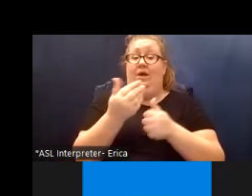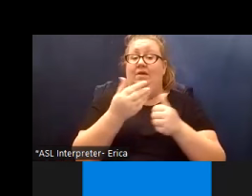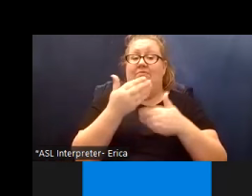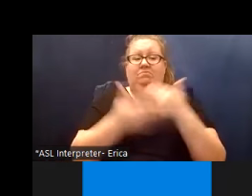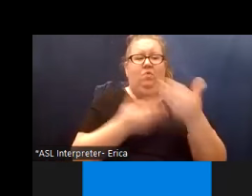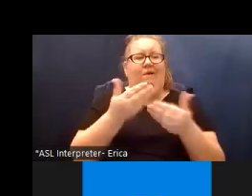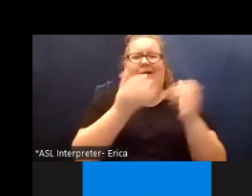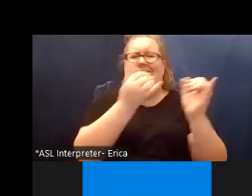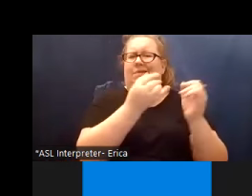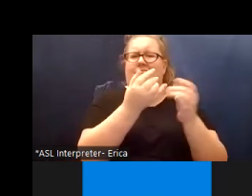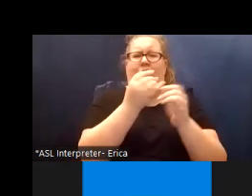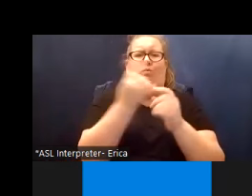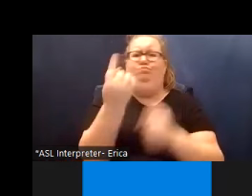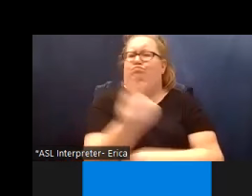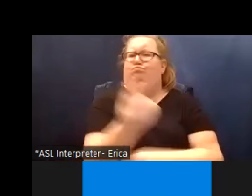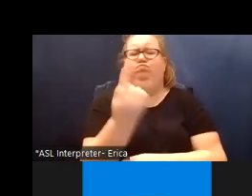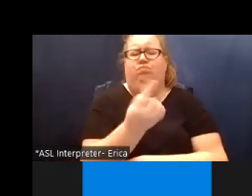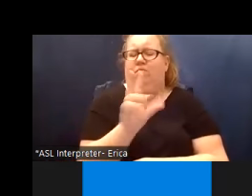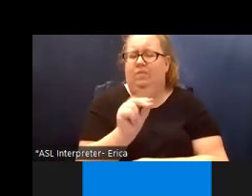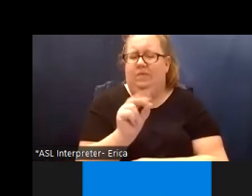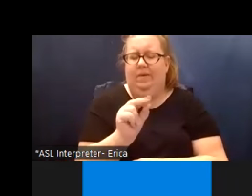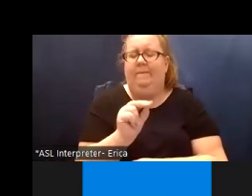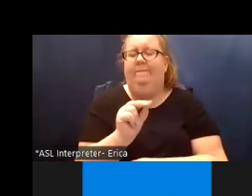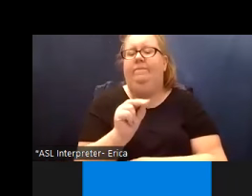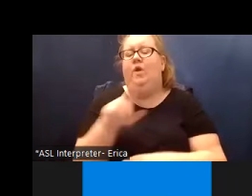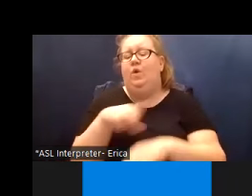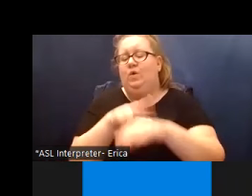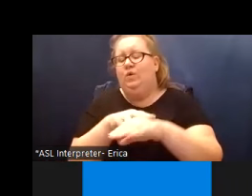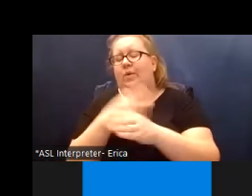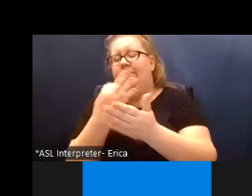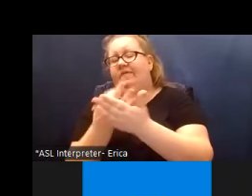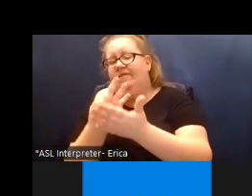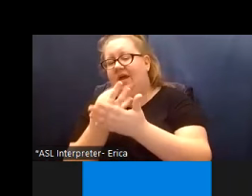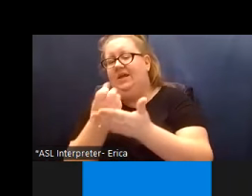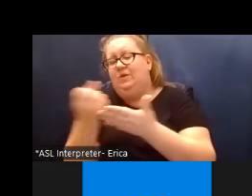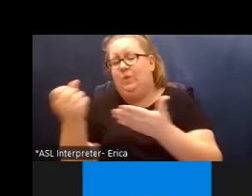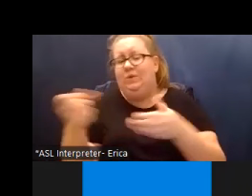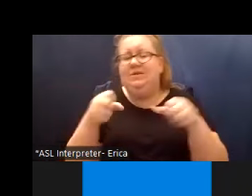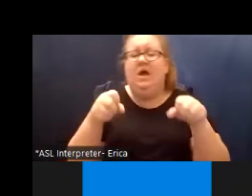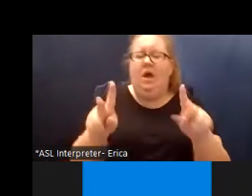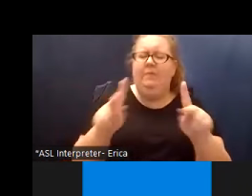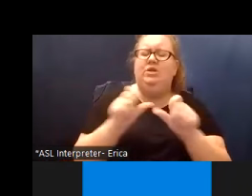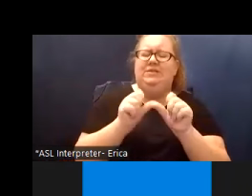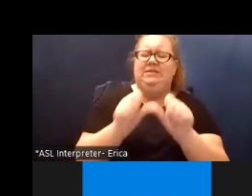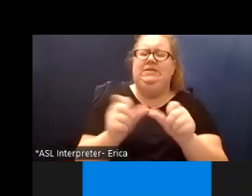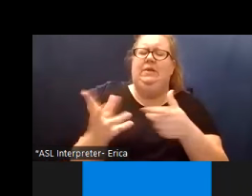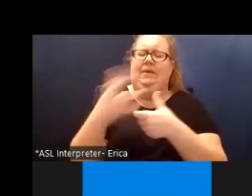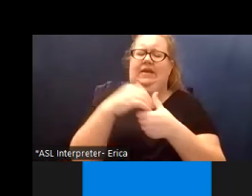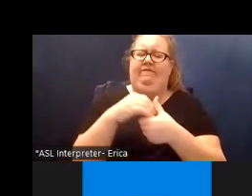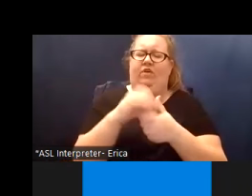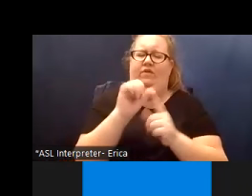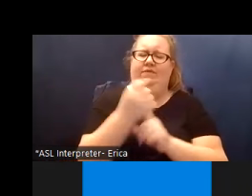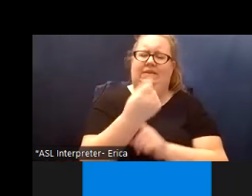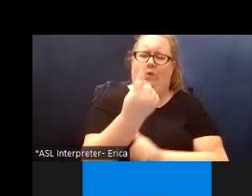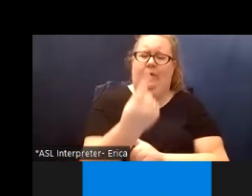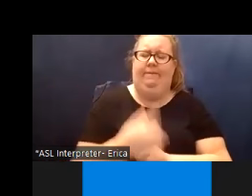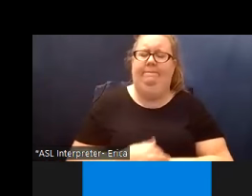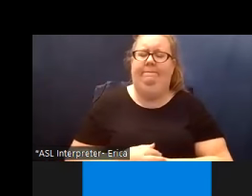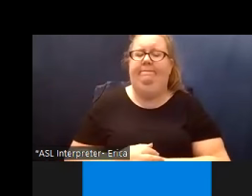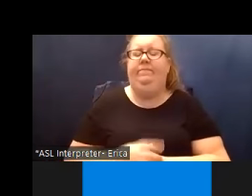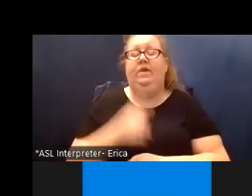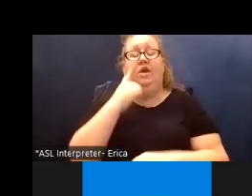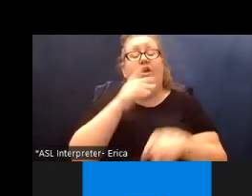completely. Normal funding sources and opportunities would still be involved in scenario one. For